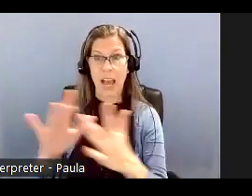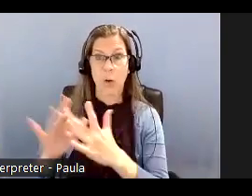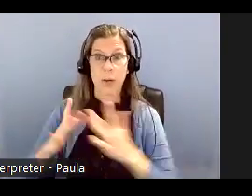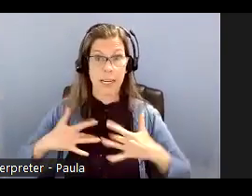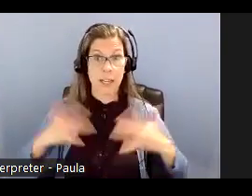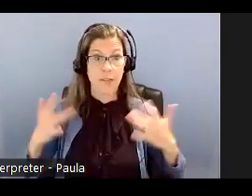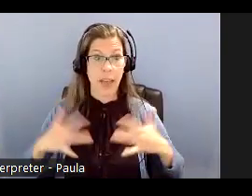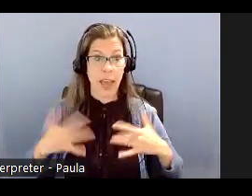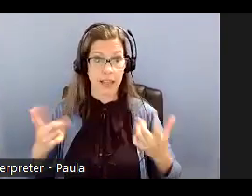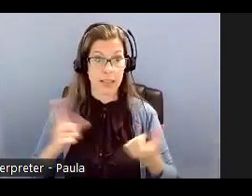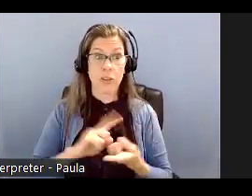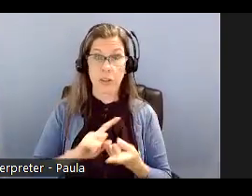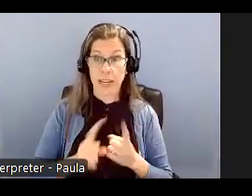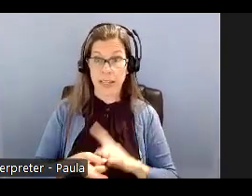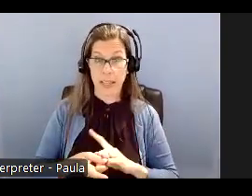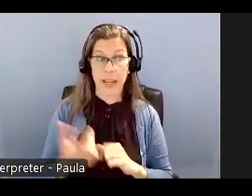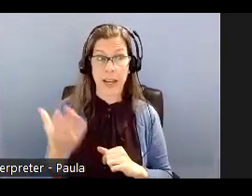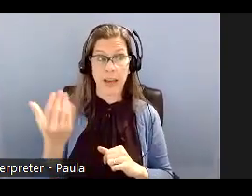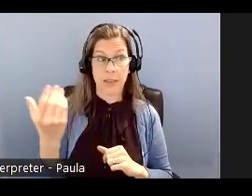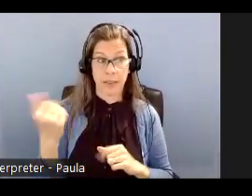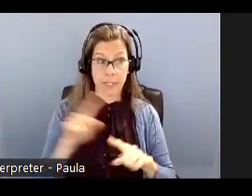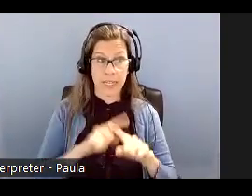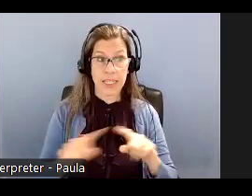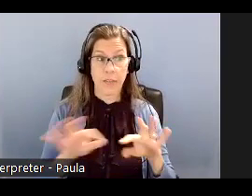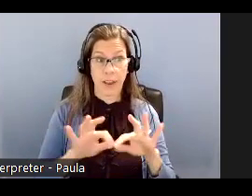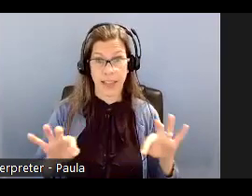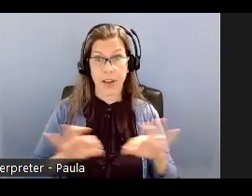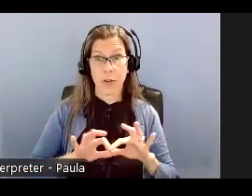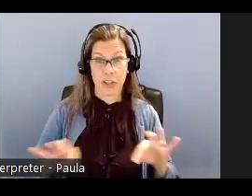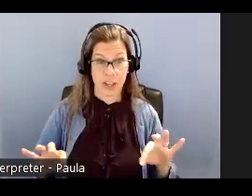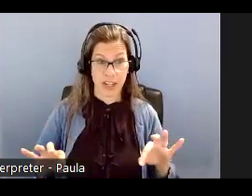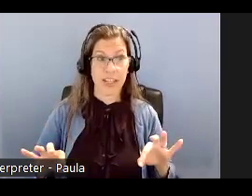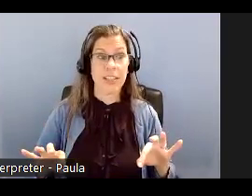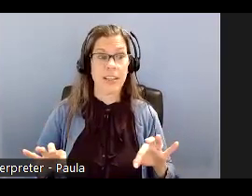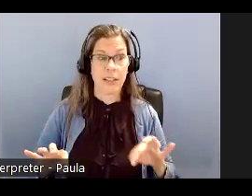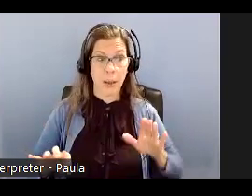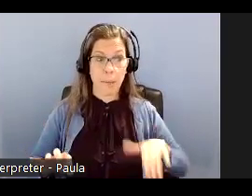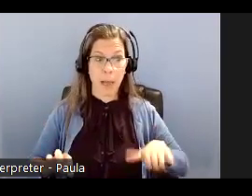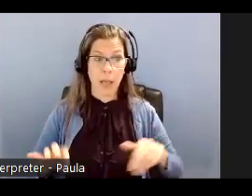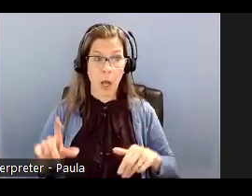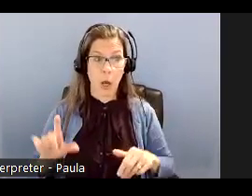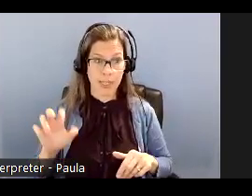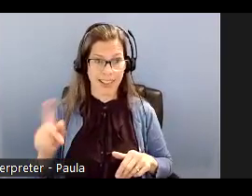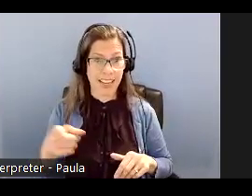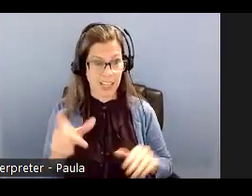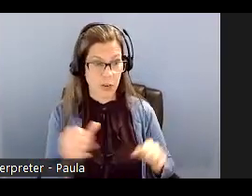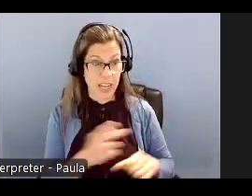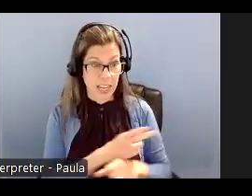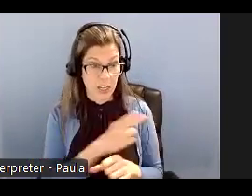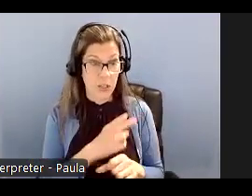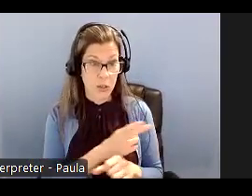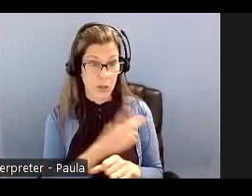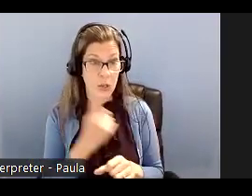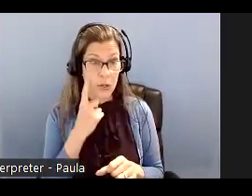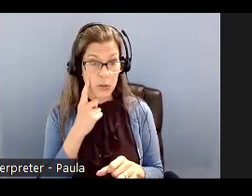are translated into 15 languages. Below is the link that you can use to